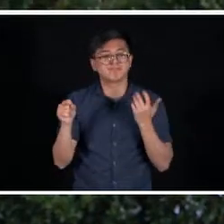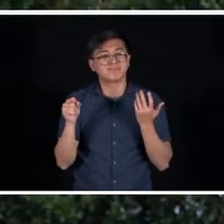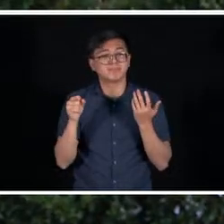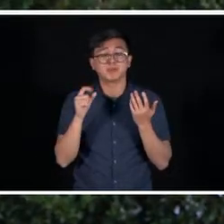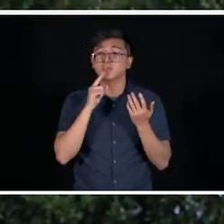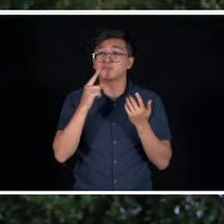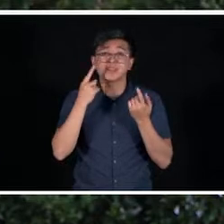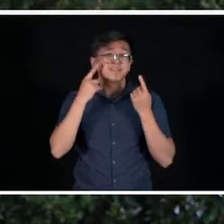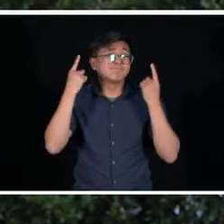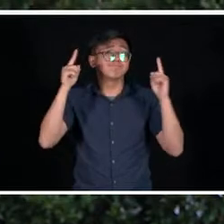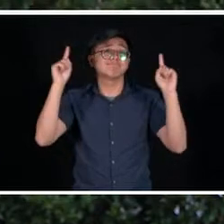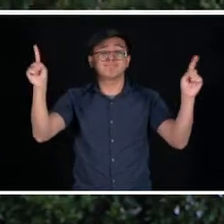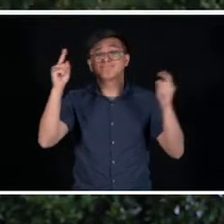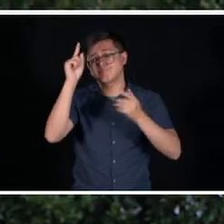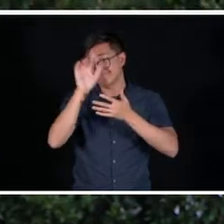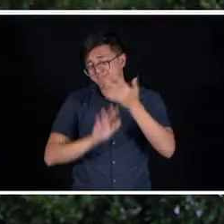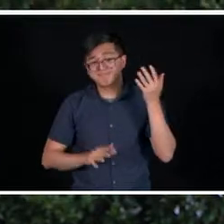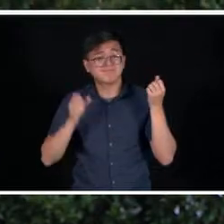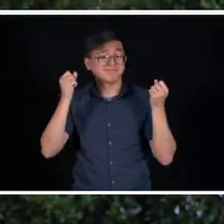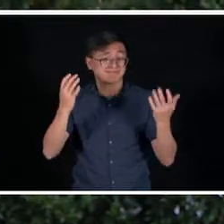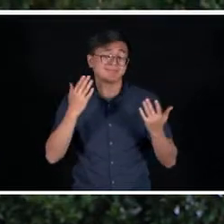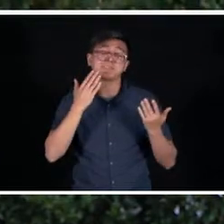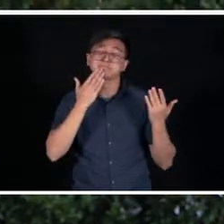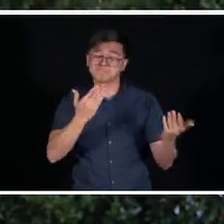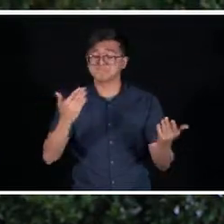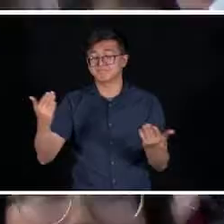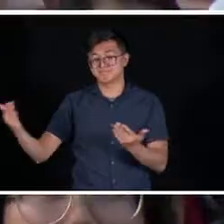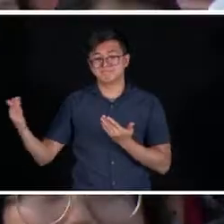remarkable achievements. Thank you.